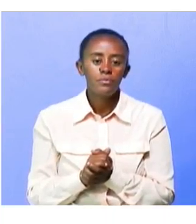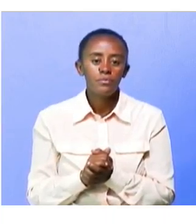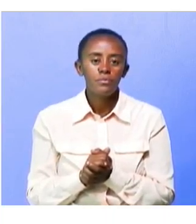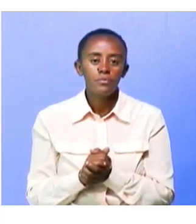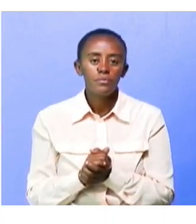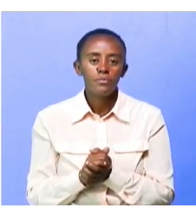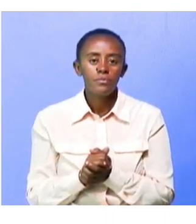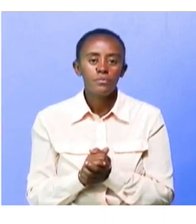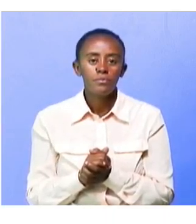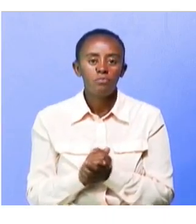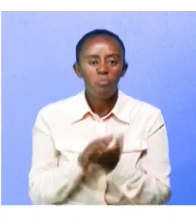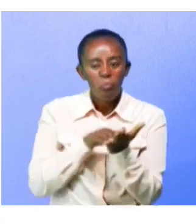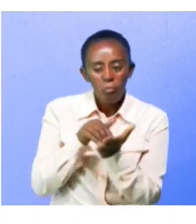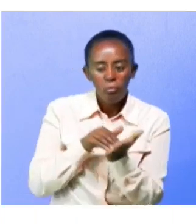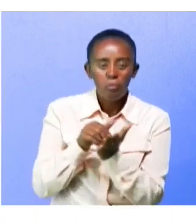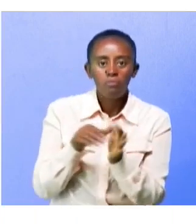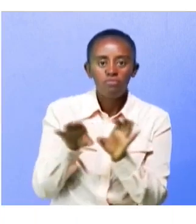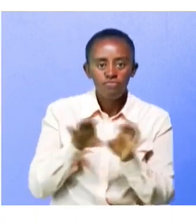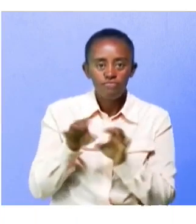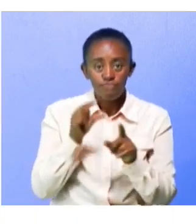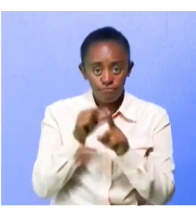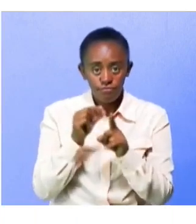prejudice